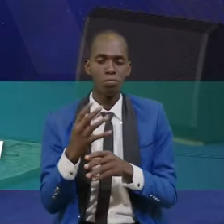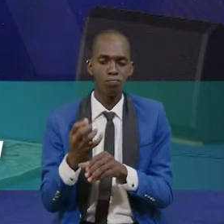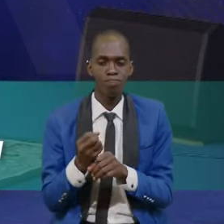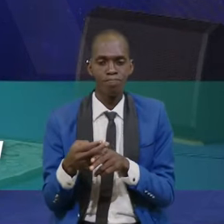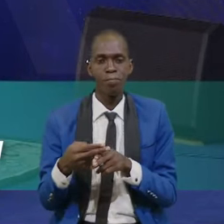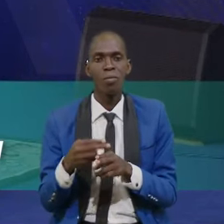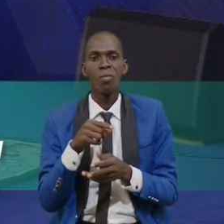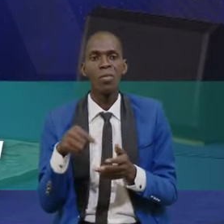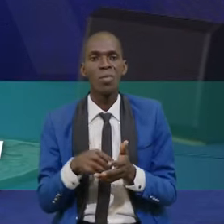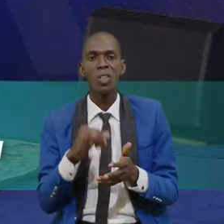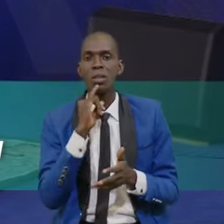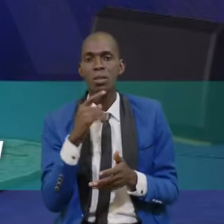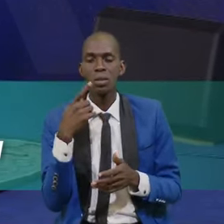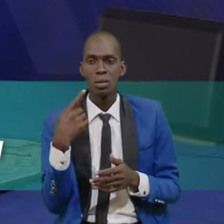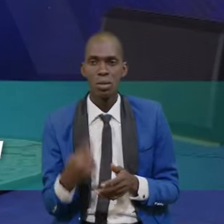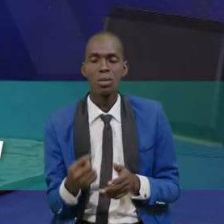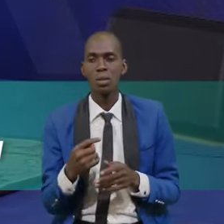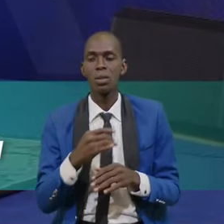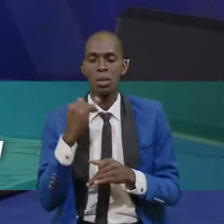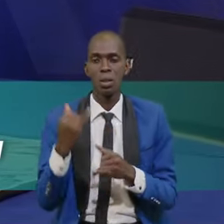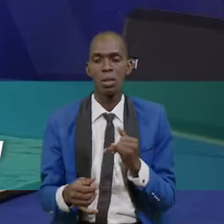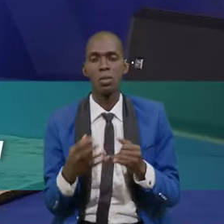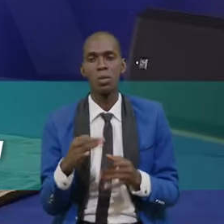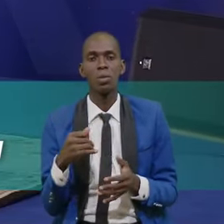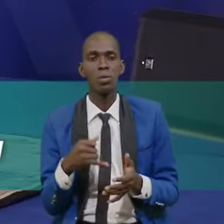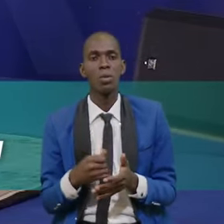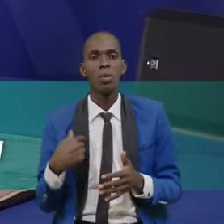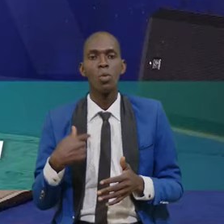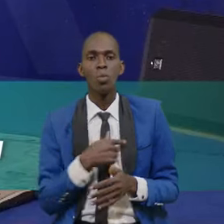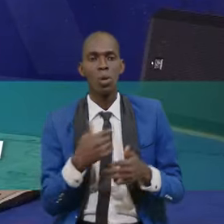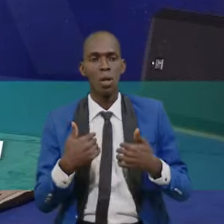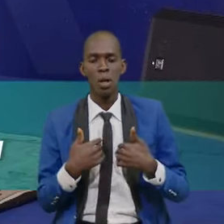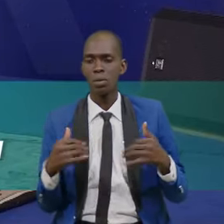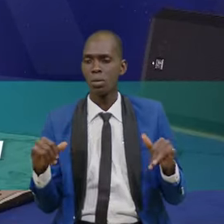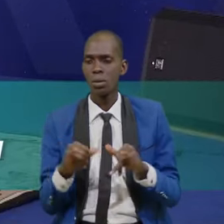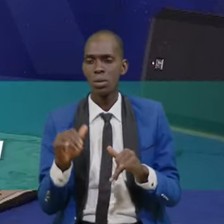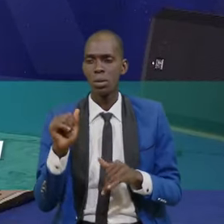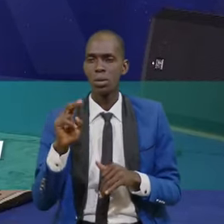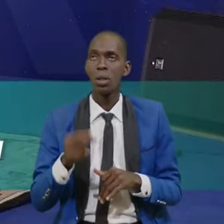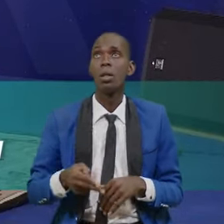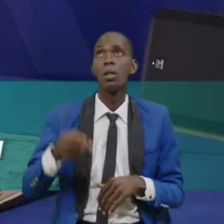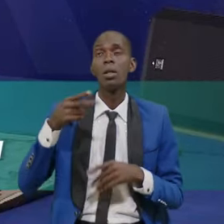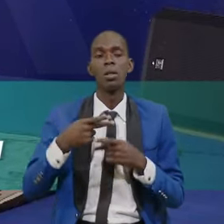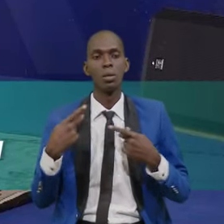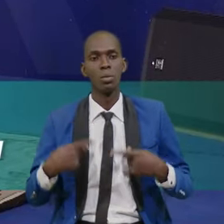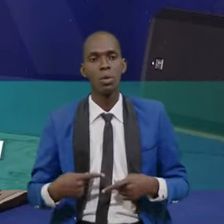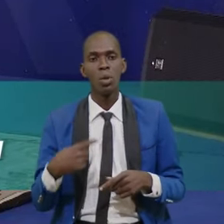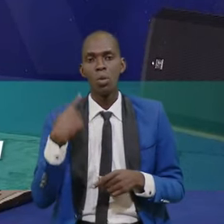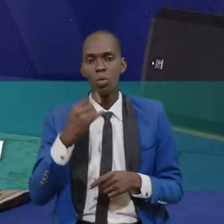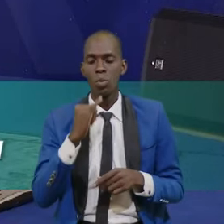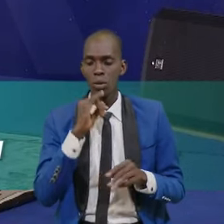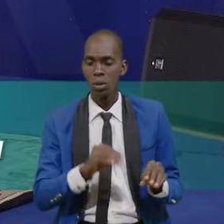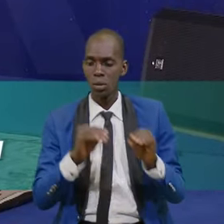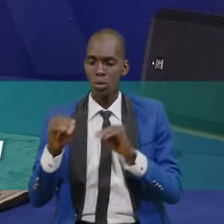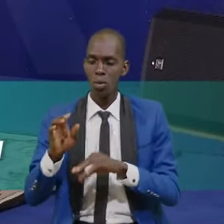is the logical conclusion. We have such an high priest, and he sits on the right